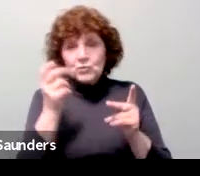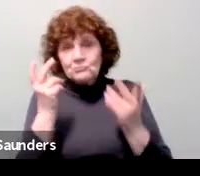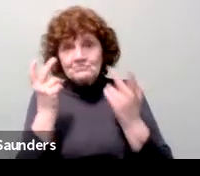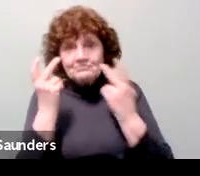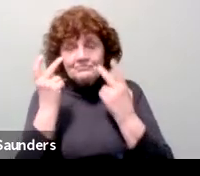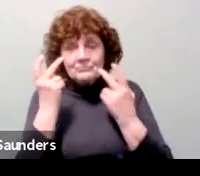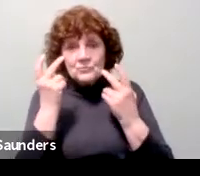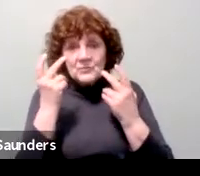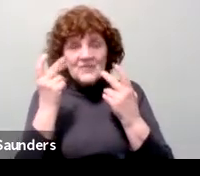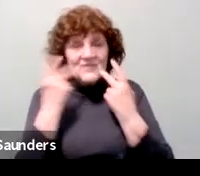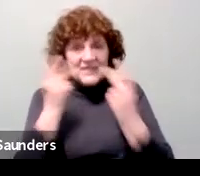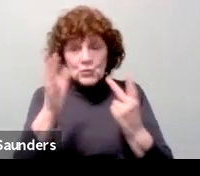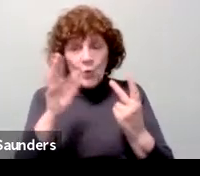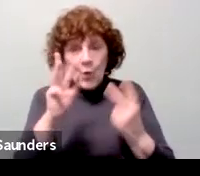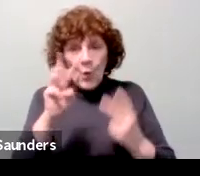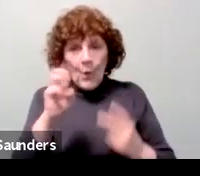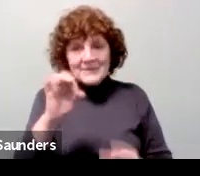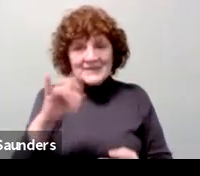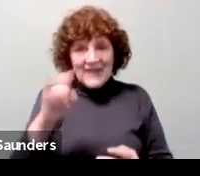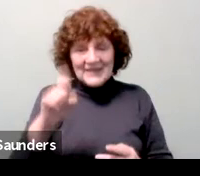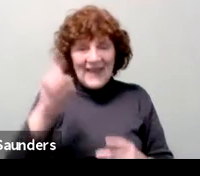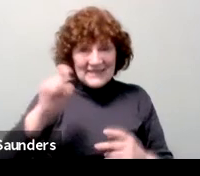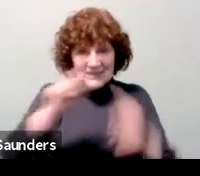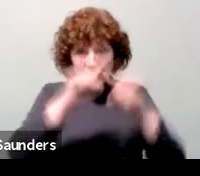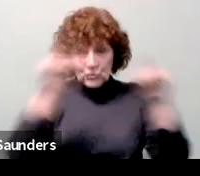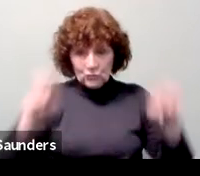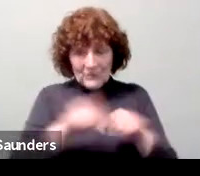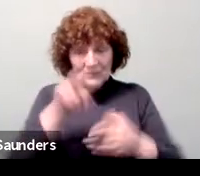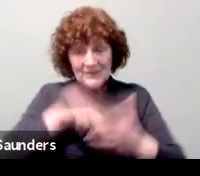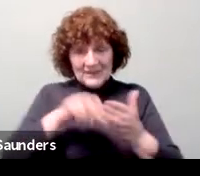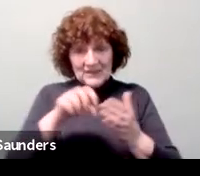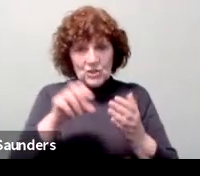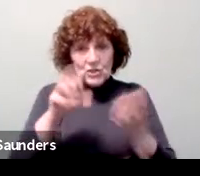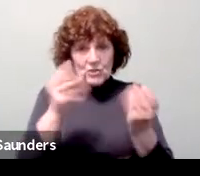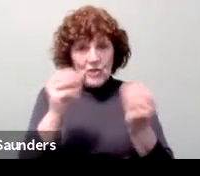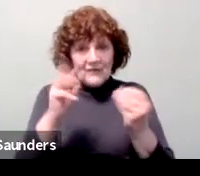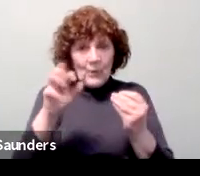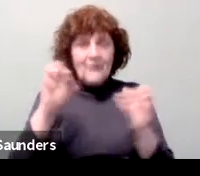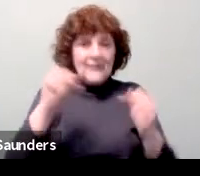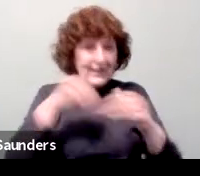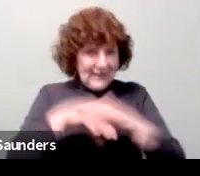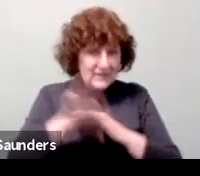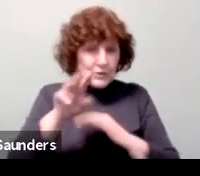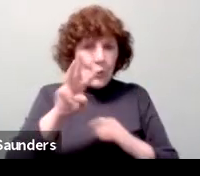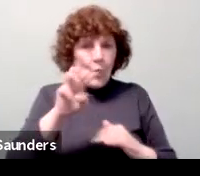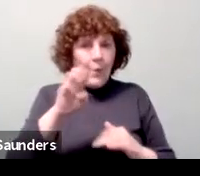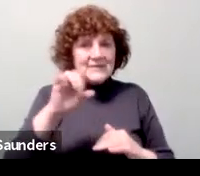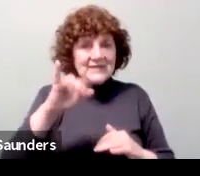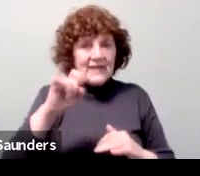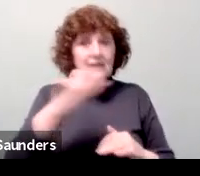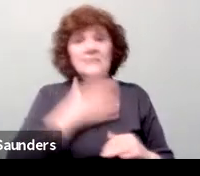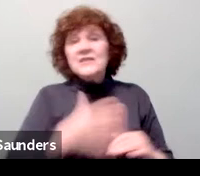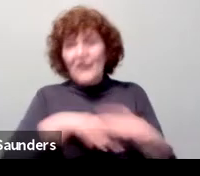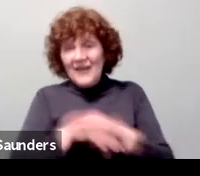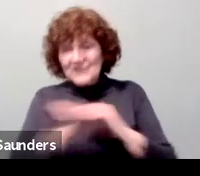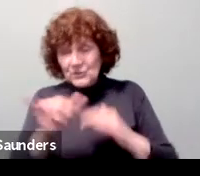who are dependent on screen reader software can access your website. Physical access. Basically, we at